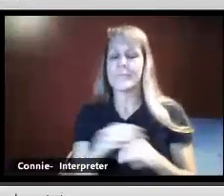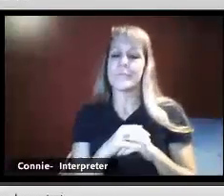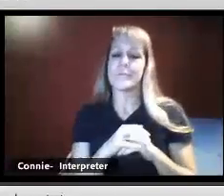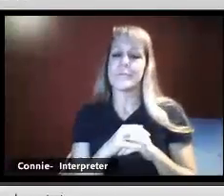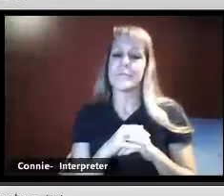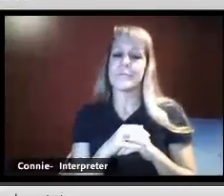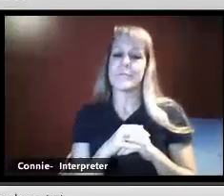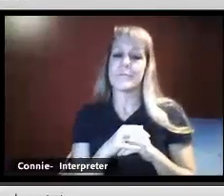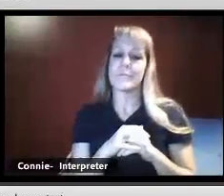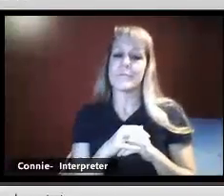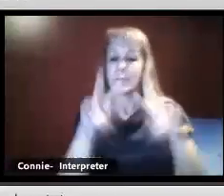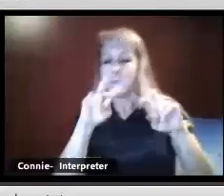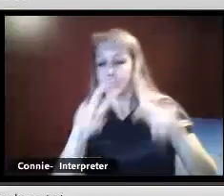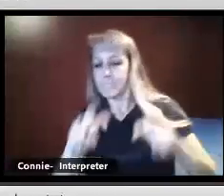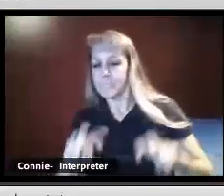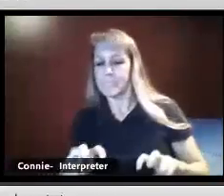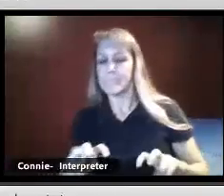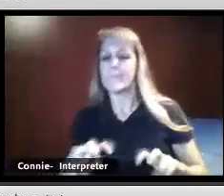are annotated.